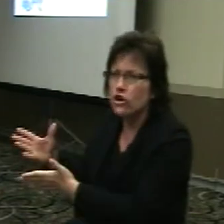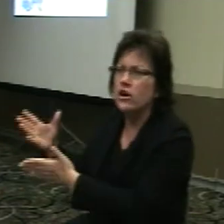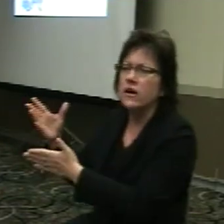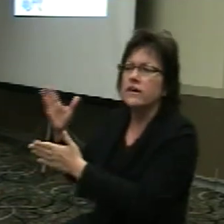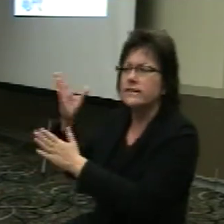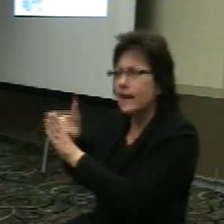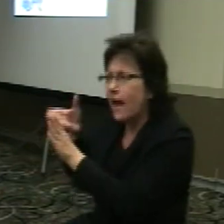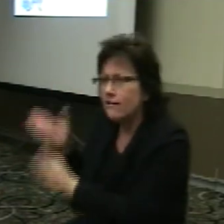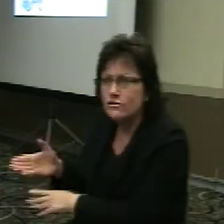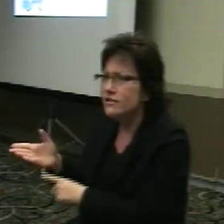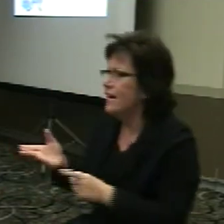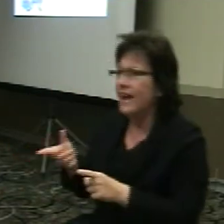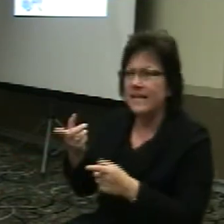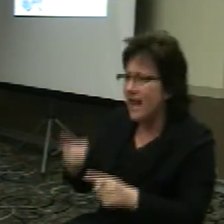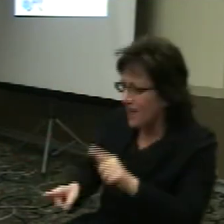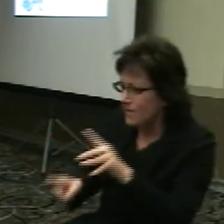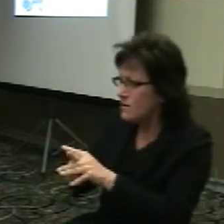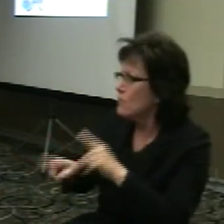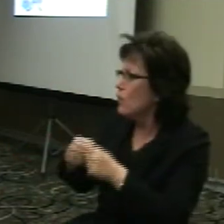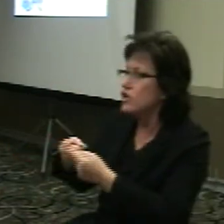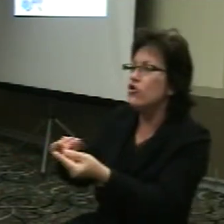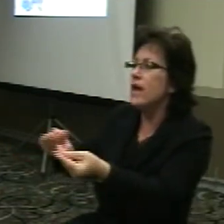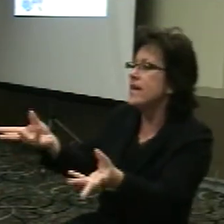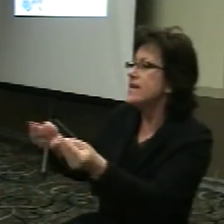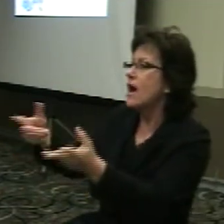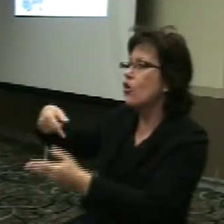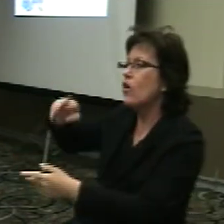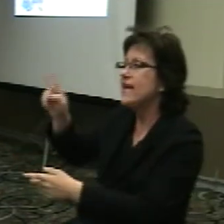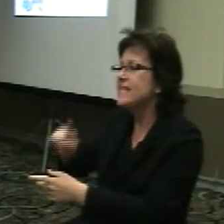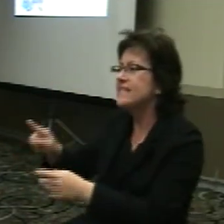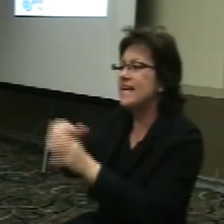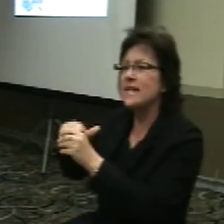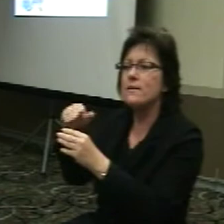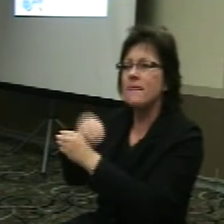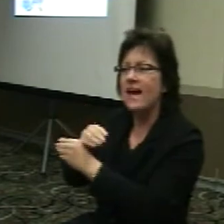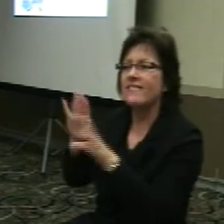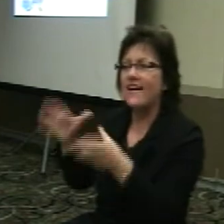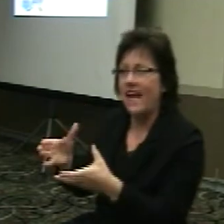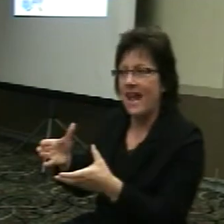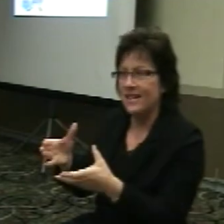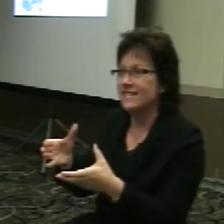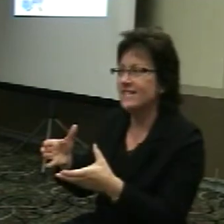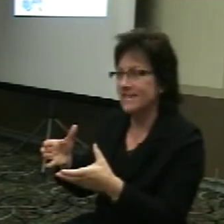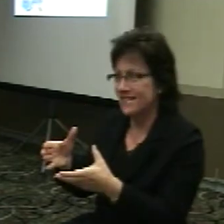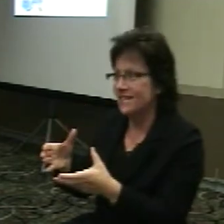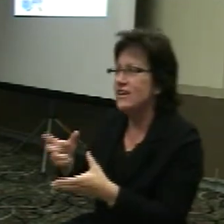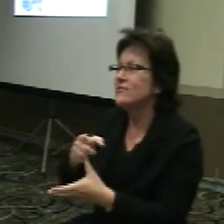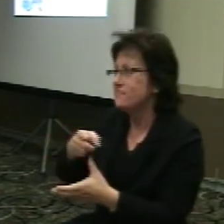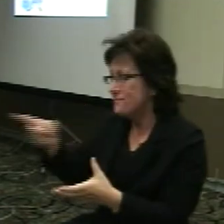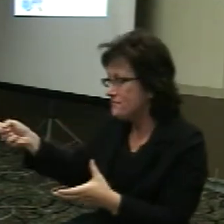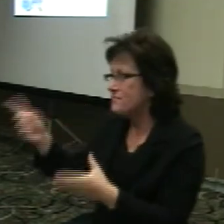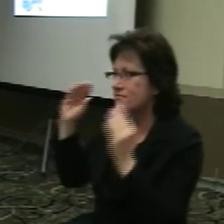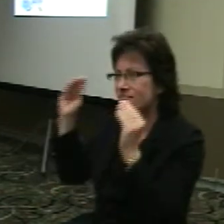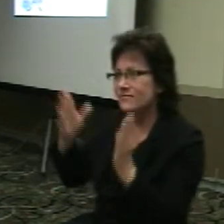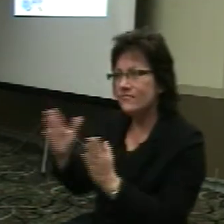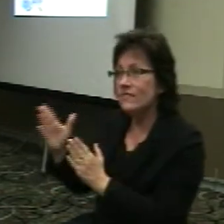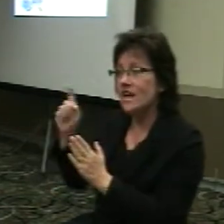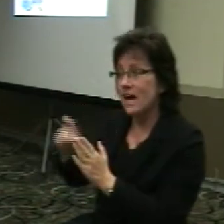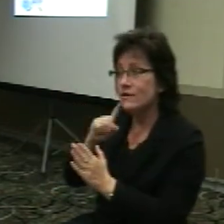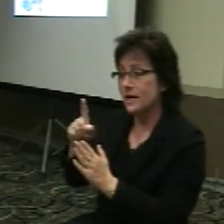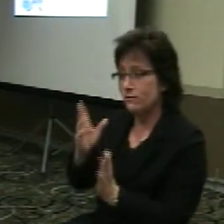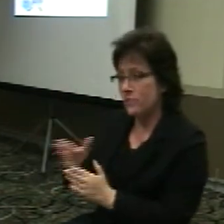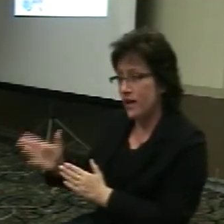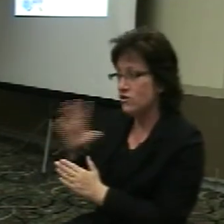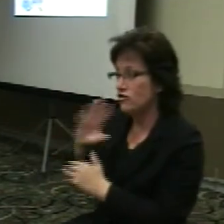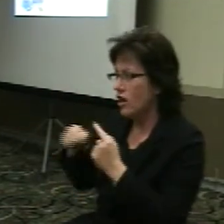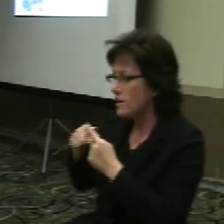when you've got a quiz coming out in the math class. So you've got to be, as the teacher, people who are prepared to talk about those things